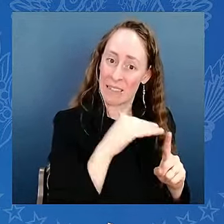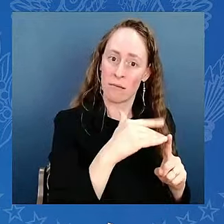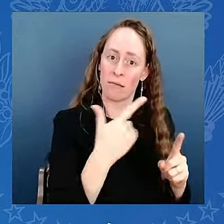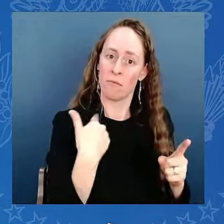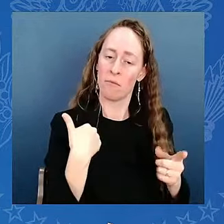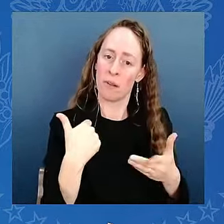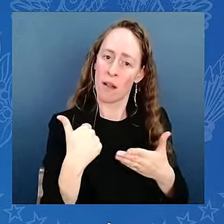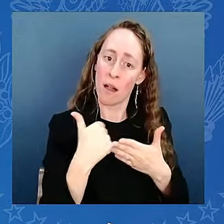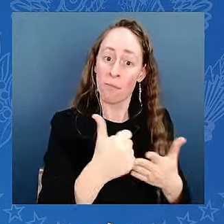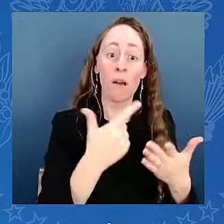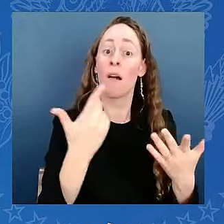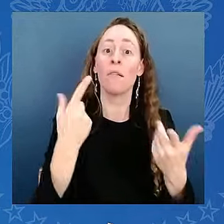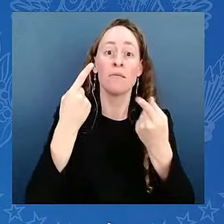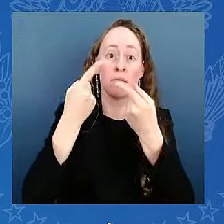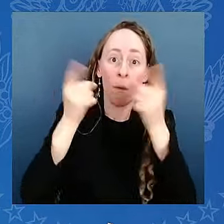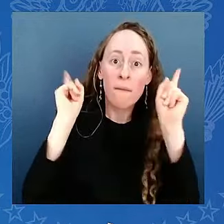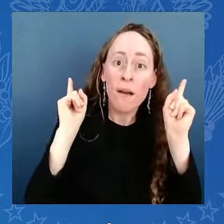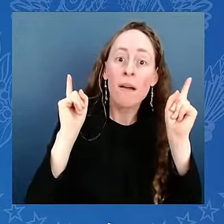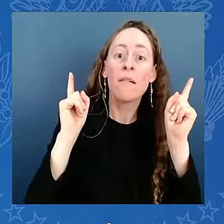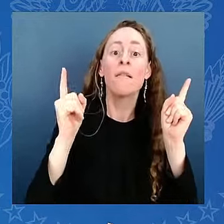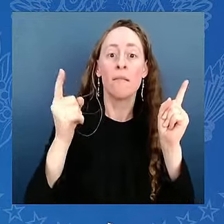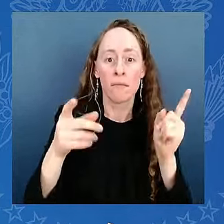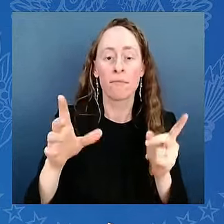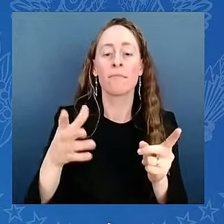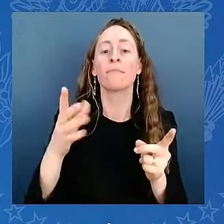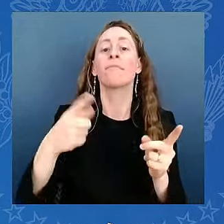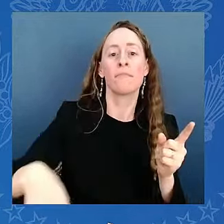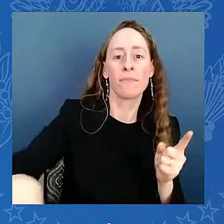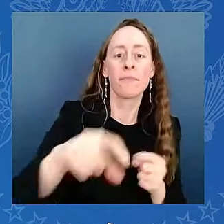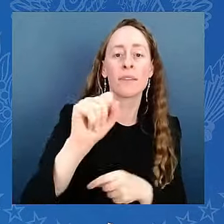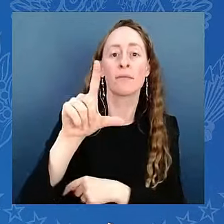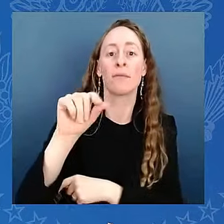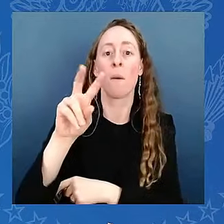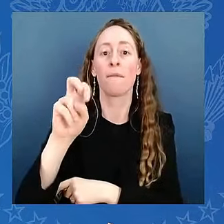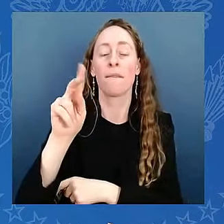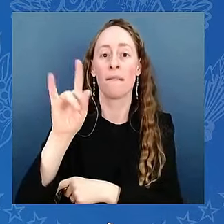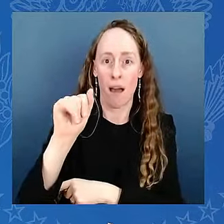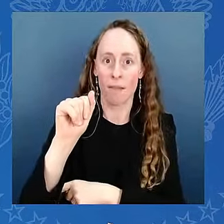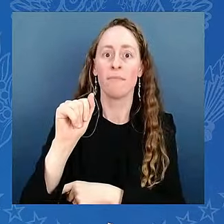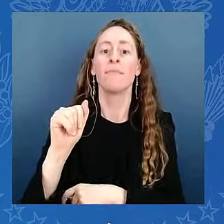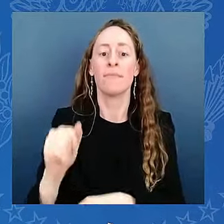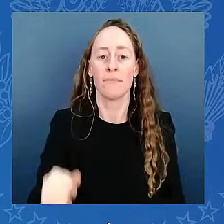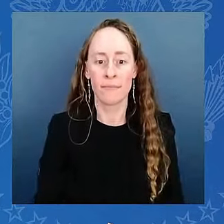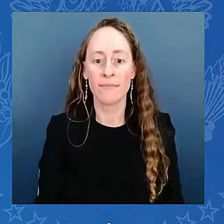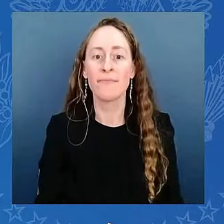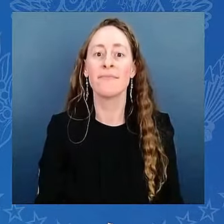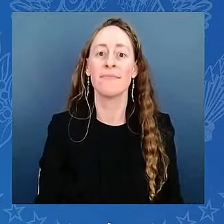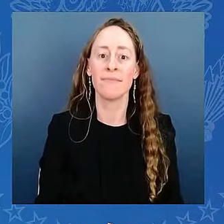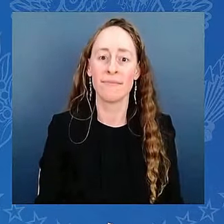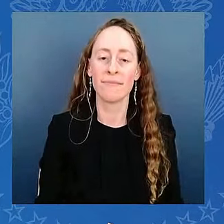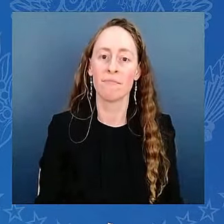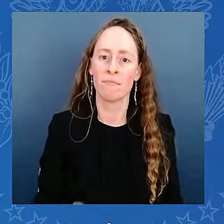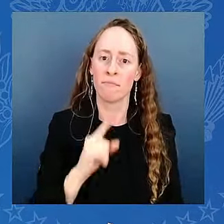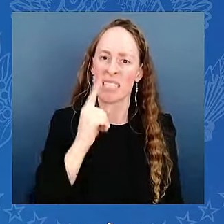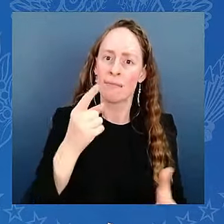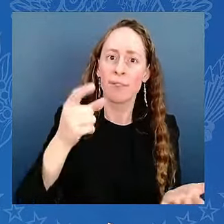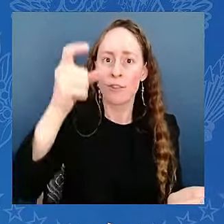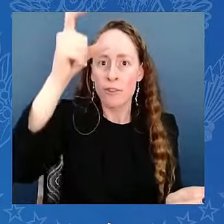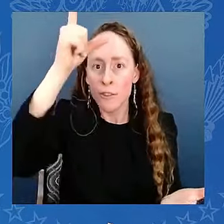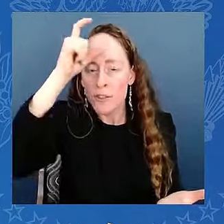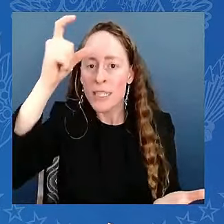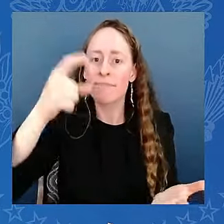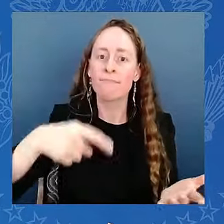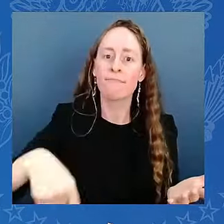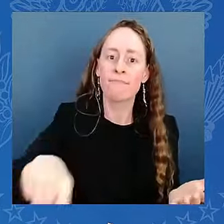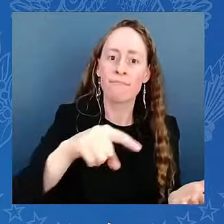to have relationships. It really does. These things matter. Pardon me? Could this improve relations with